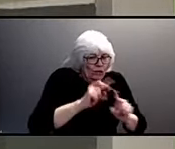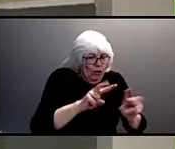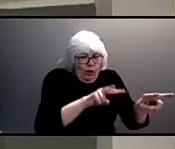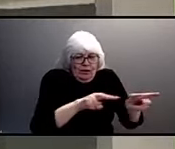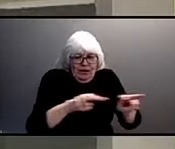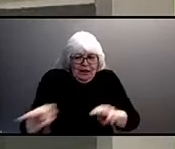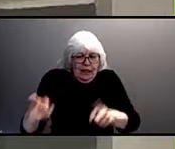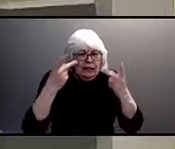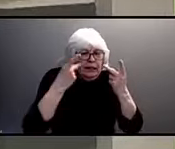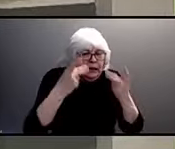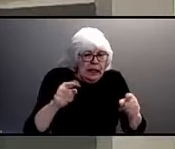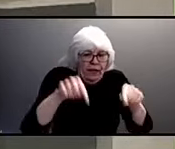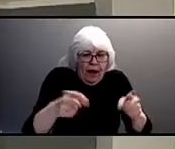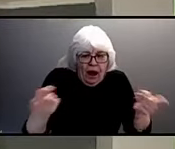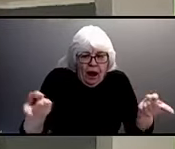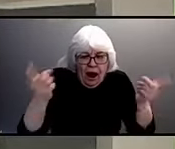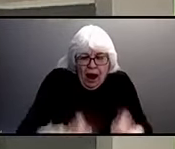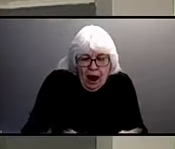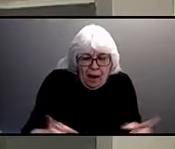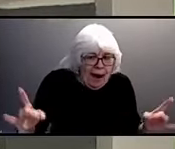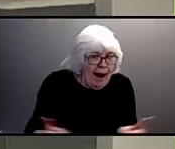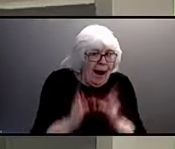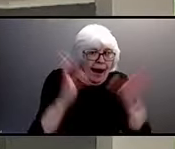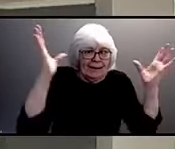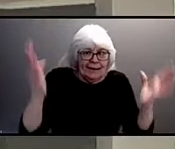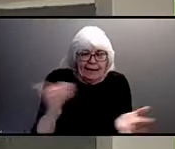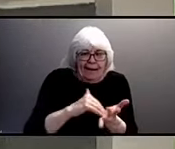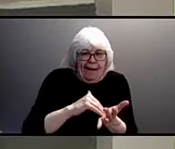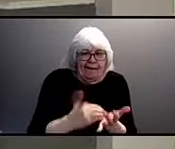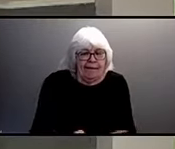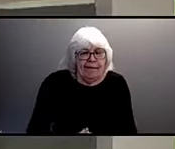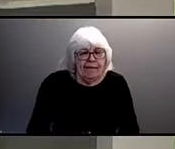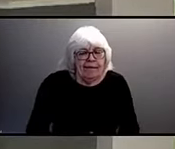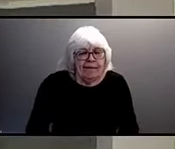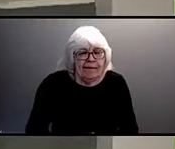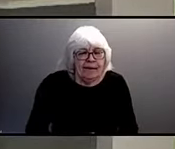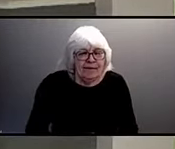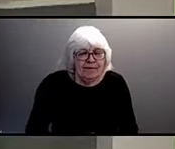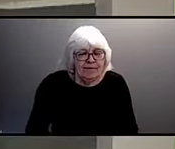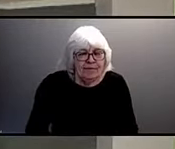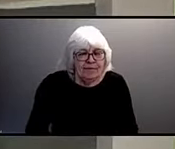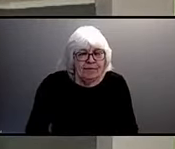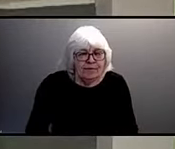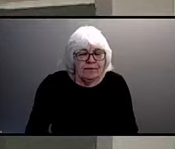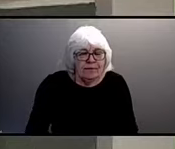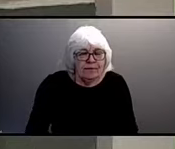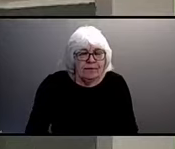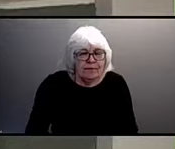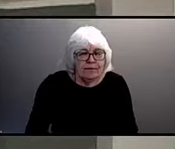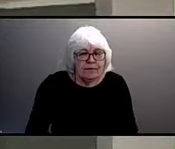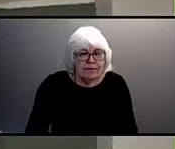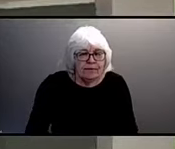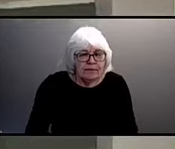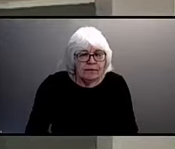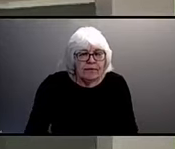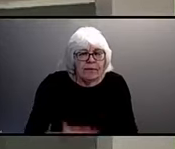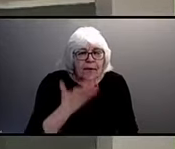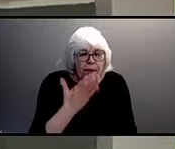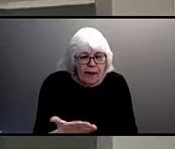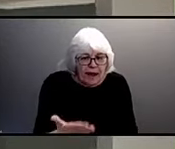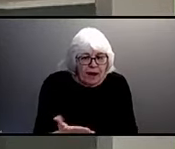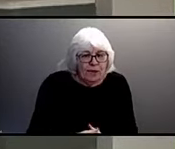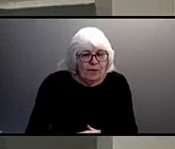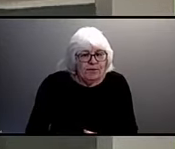Thank you. Thank you, Erica. And the questions